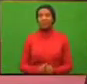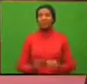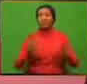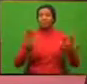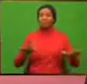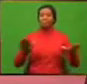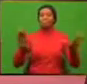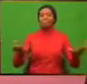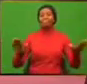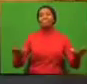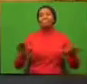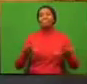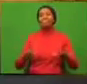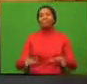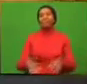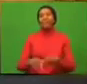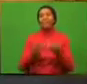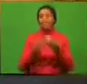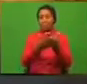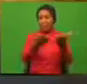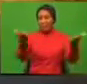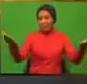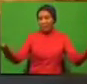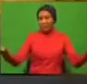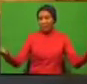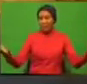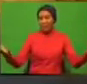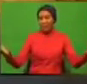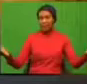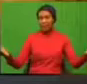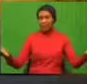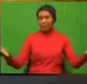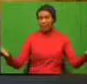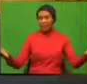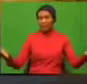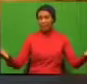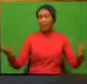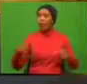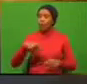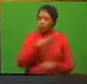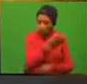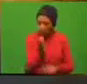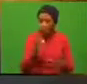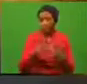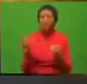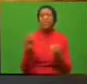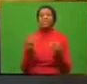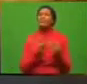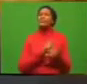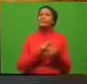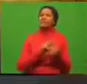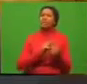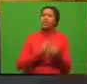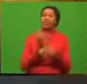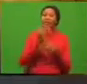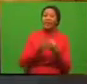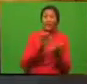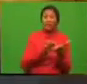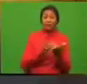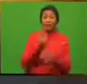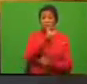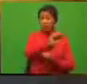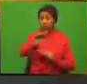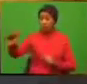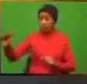Order. Honorable members, you have just been into an induction after your election. You